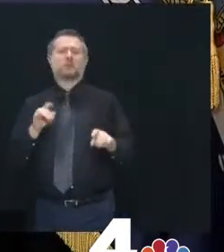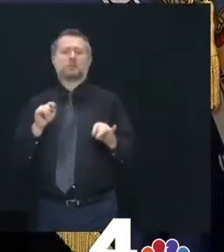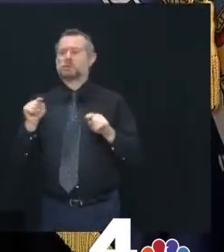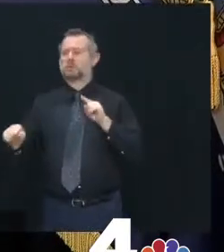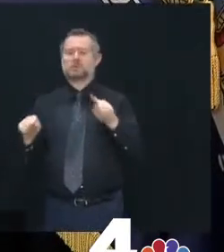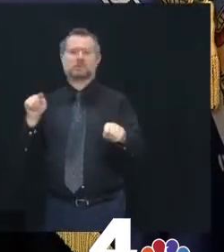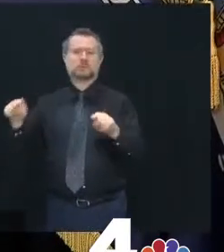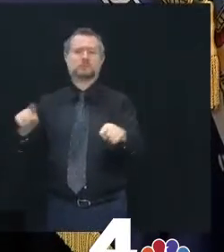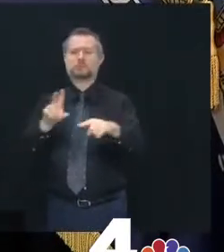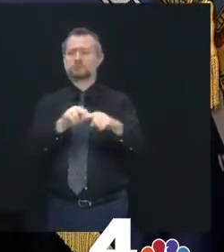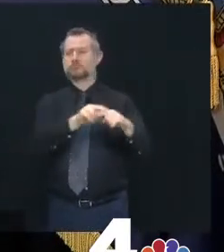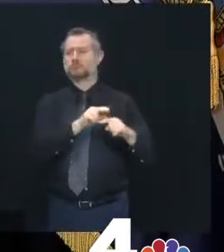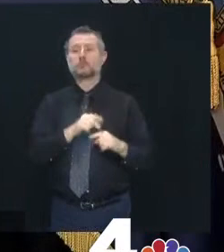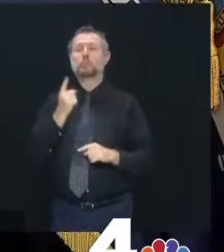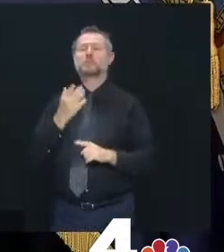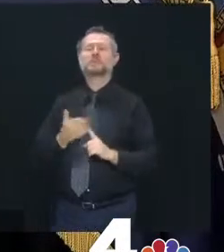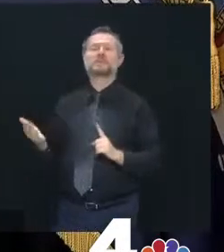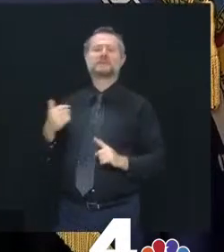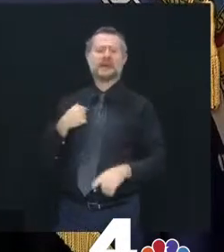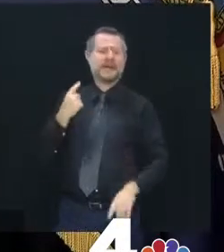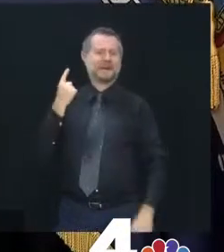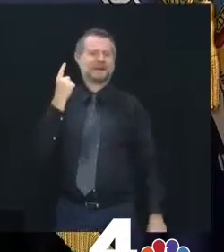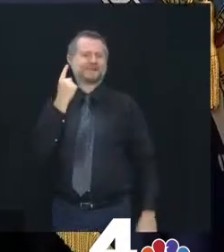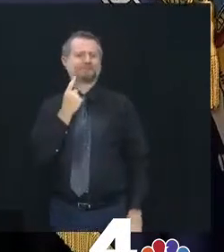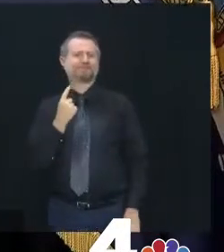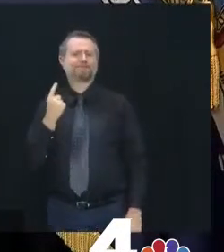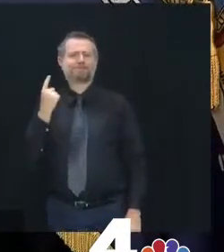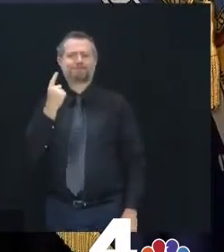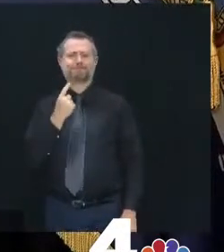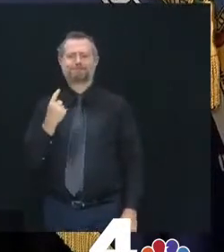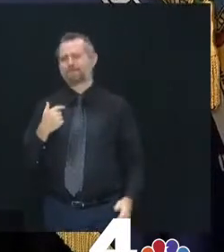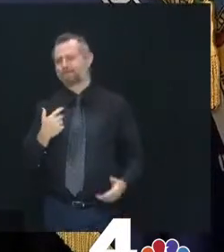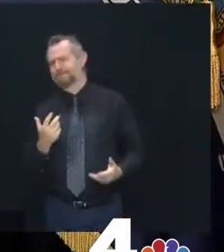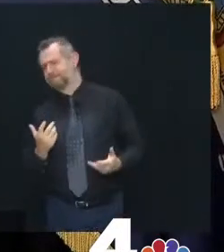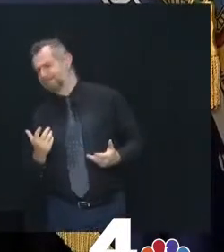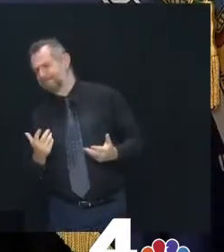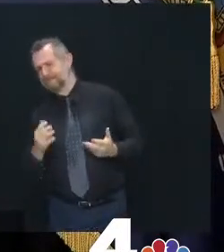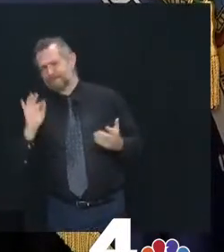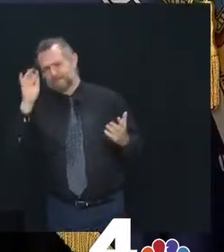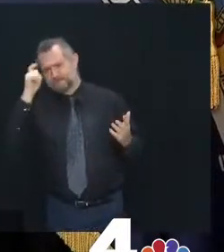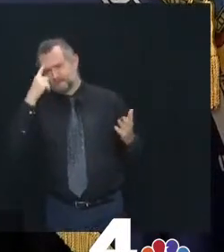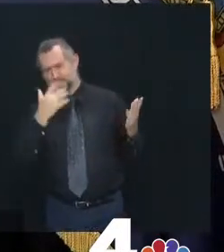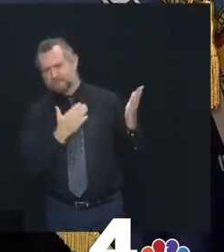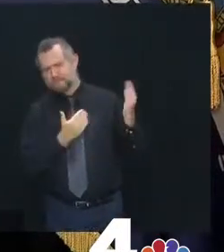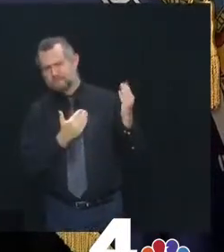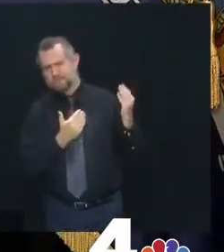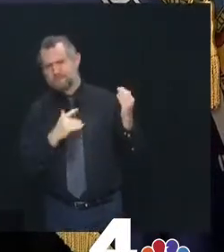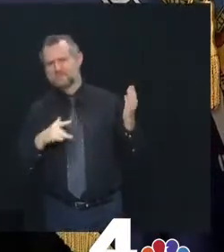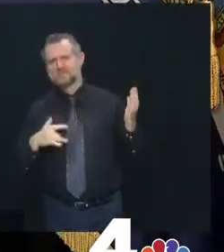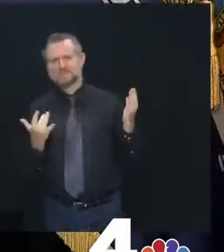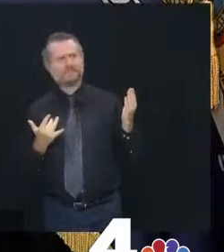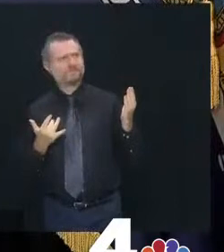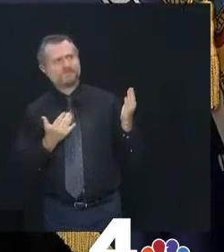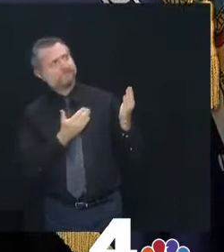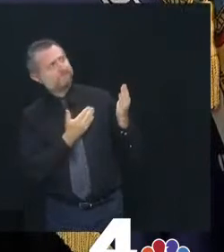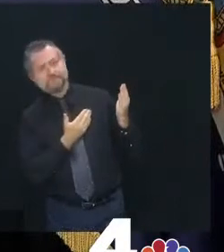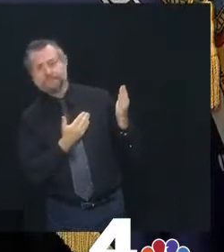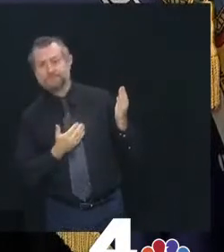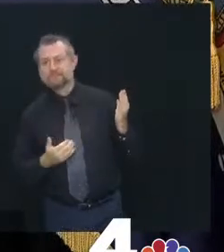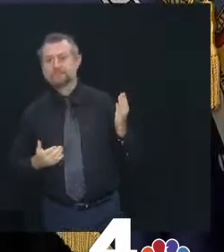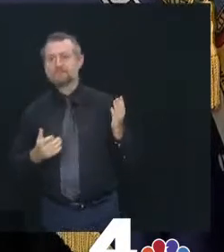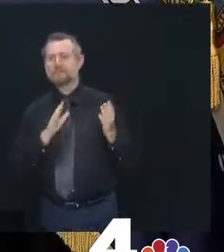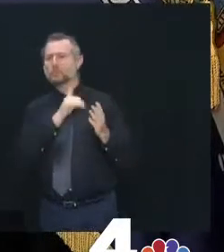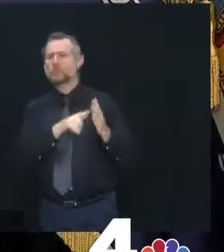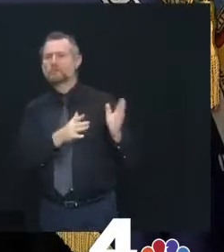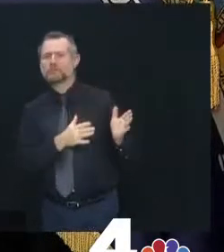My issue is, what do we have to do, federal government? And what are you going to do?